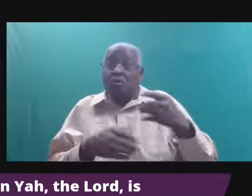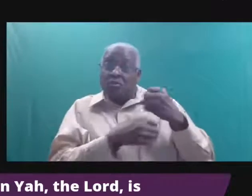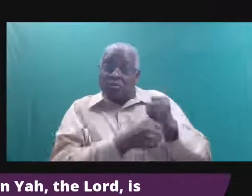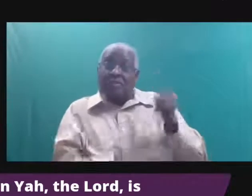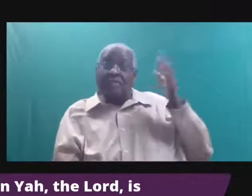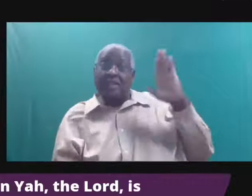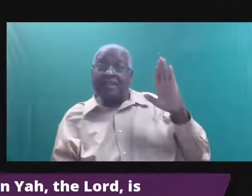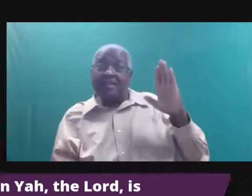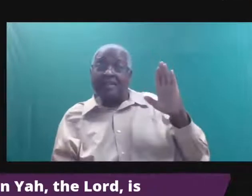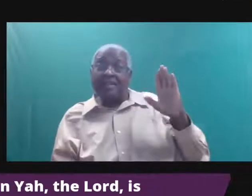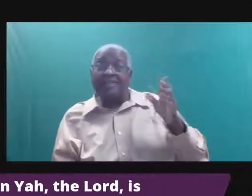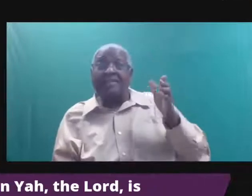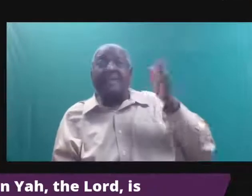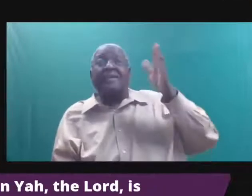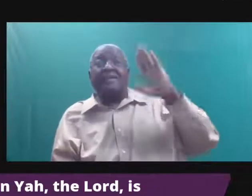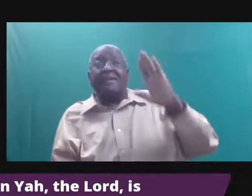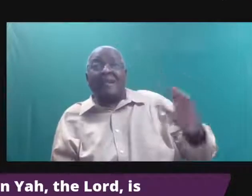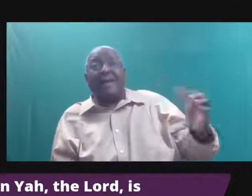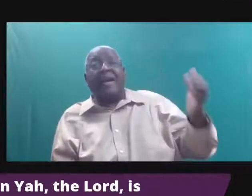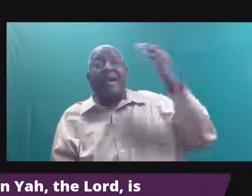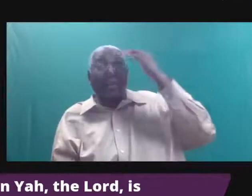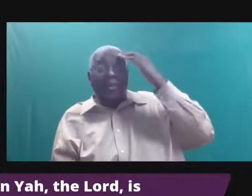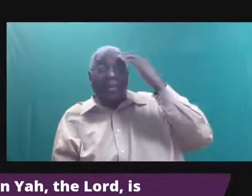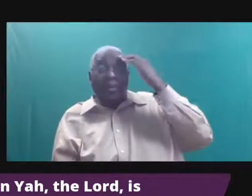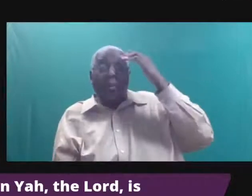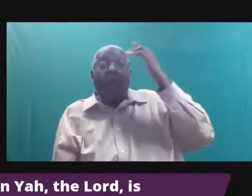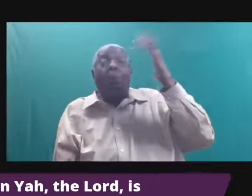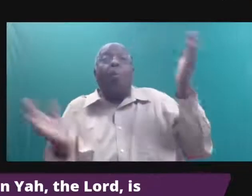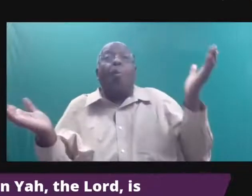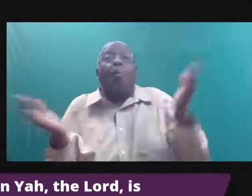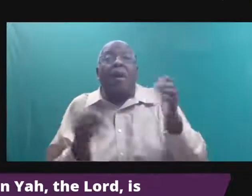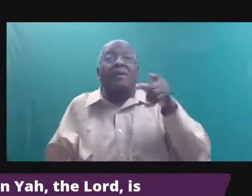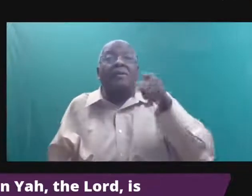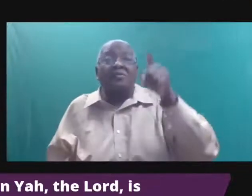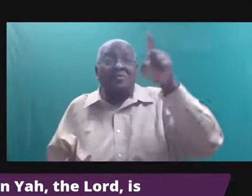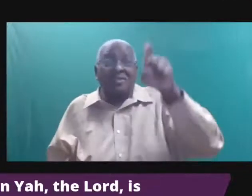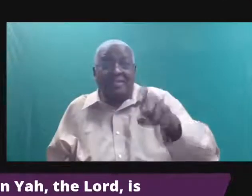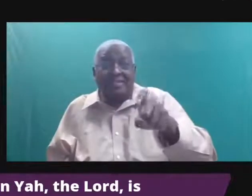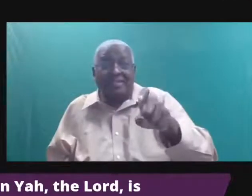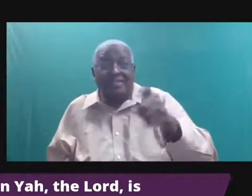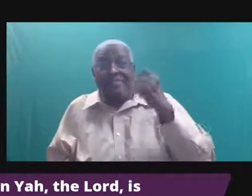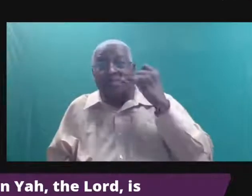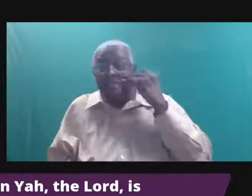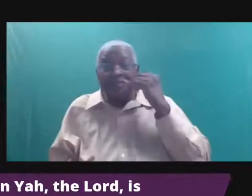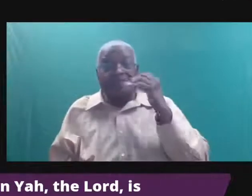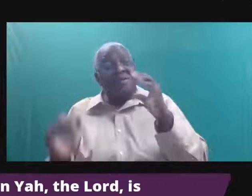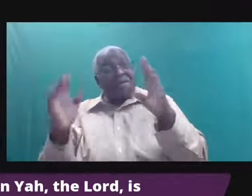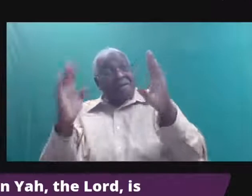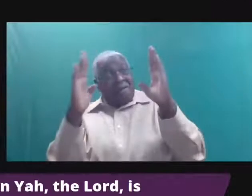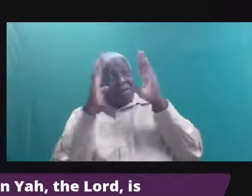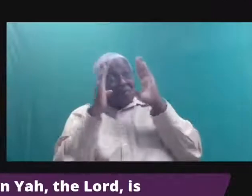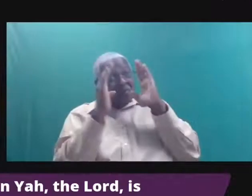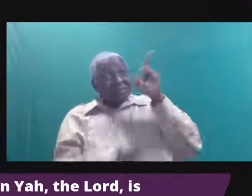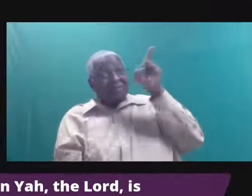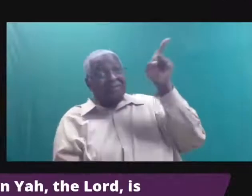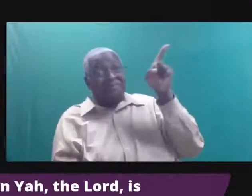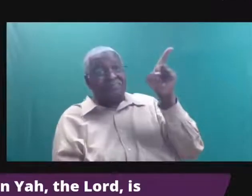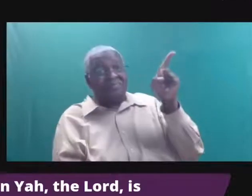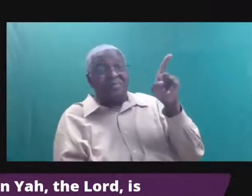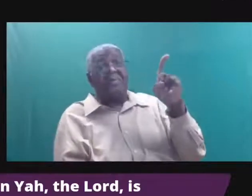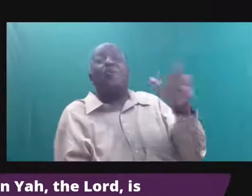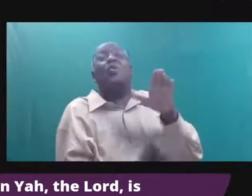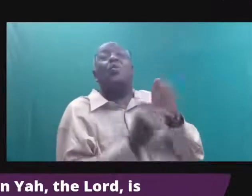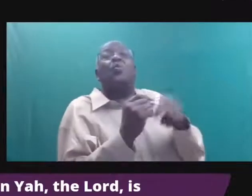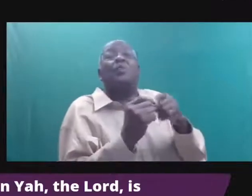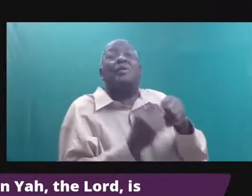knows exactly what you need. Oh, man. And so if you just focus your attention, I think that's what got Vanique out of the hospital, right? She wasn't worried